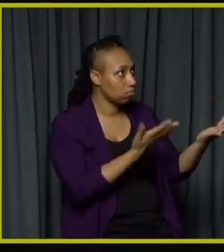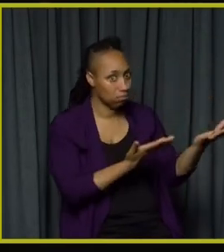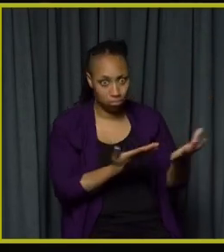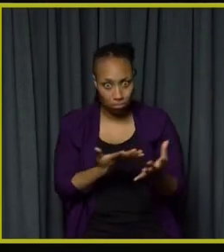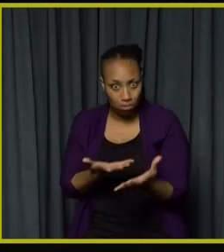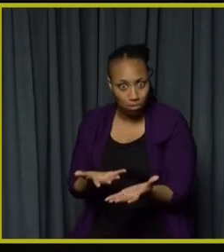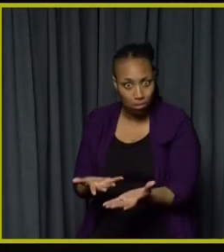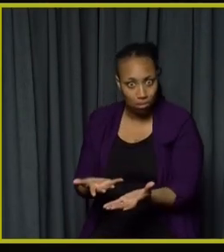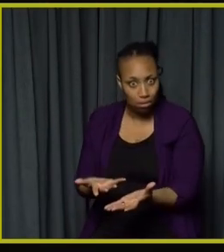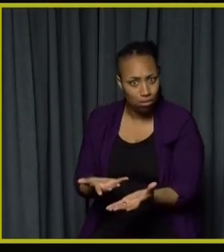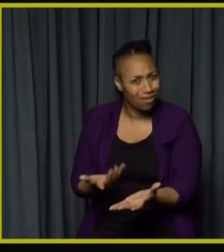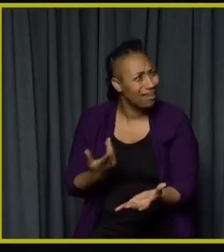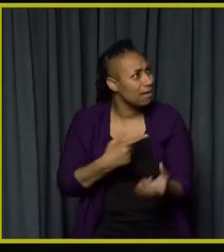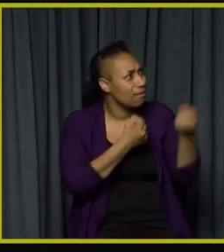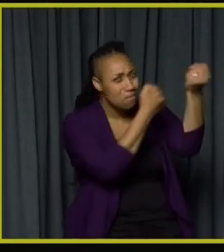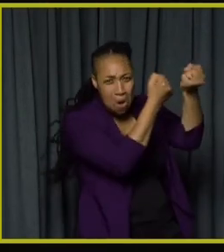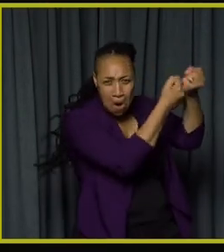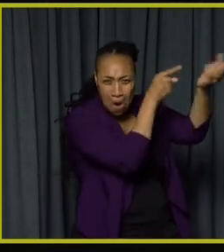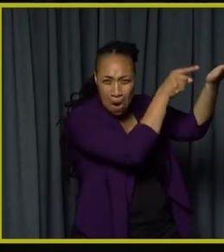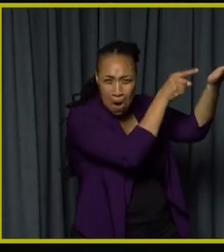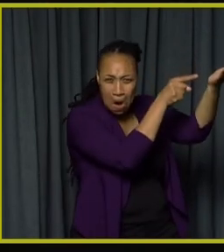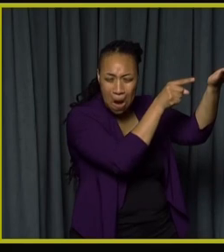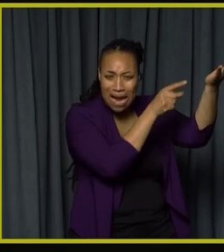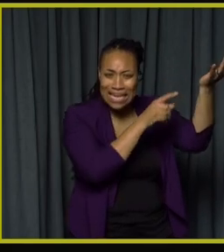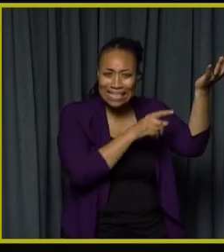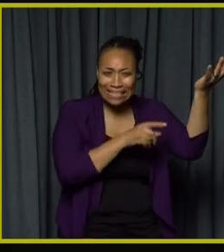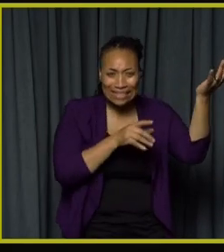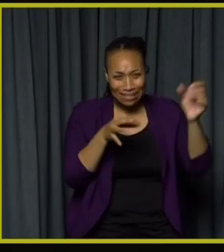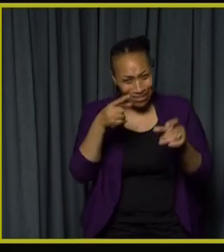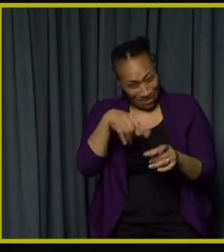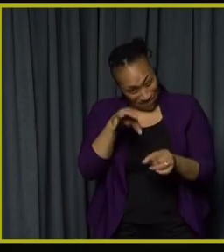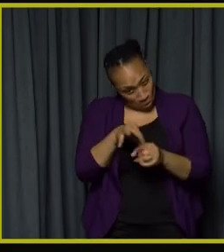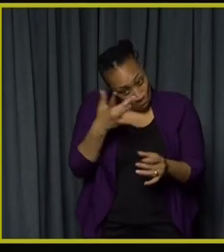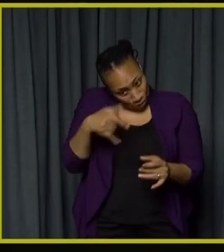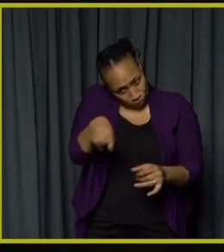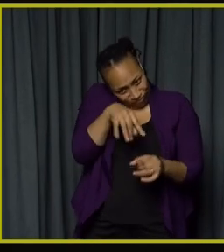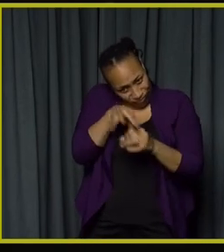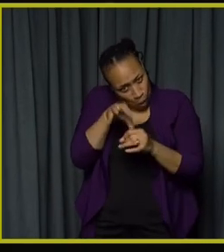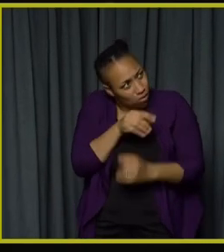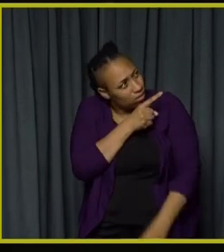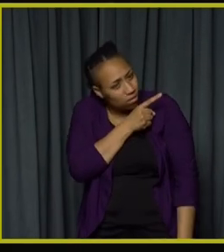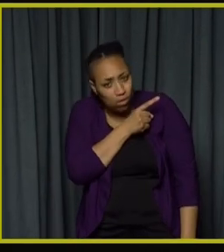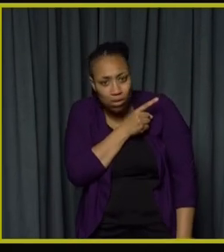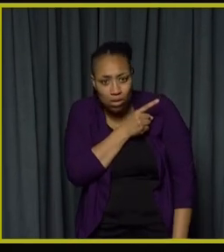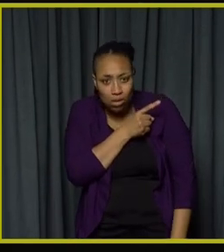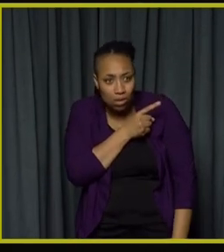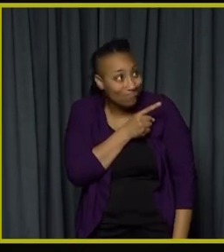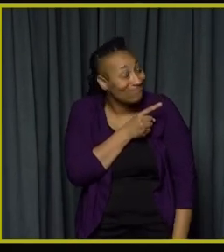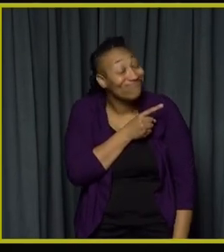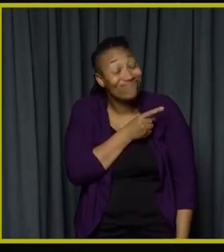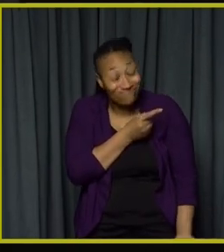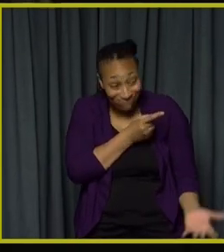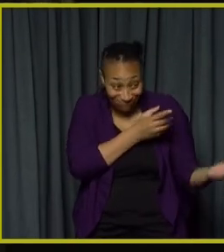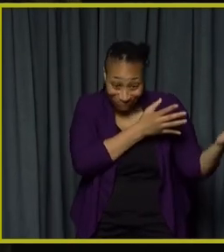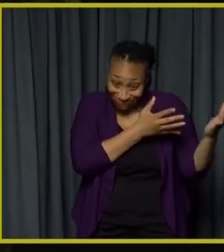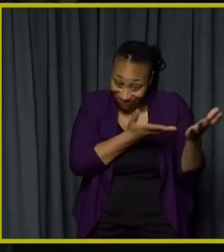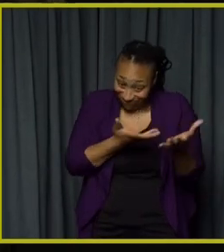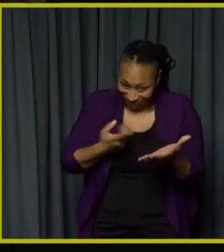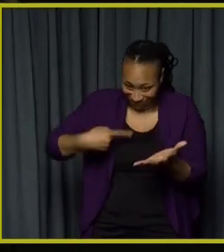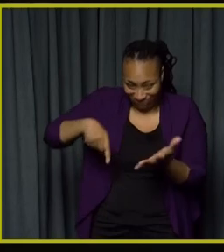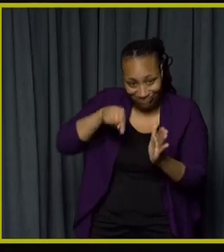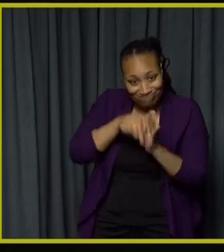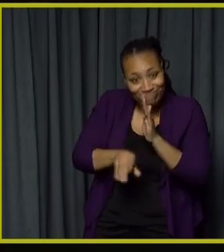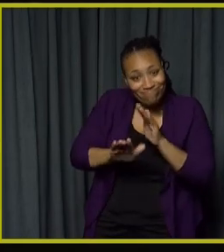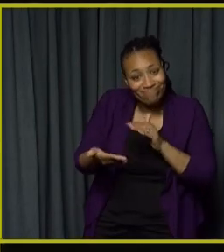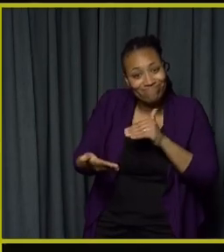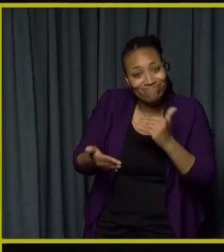then voter suppression is used in a way that produces a death measurement. And like the prophet Ezekiel said in